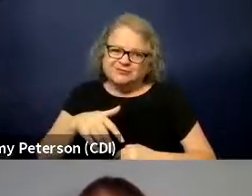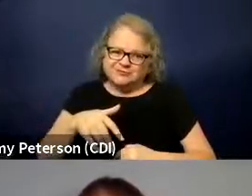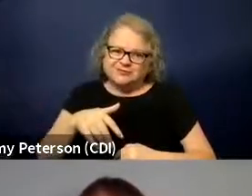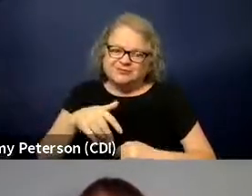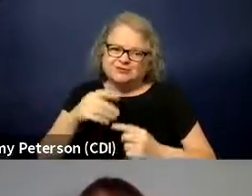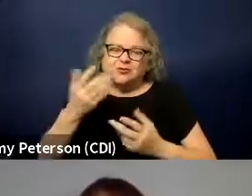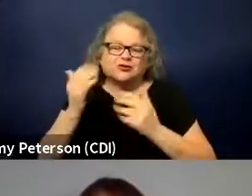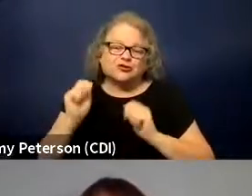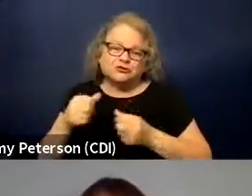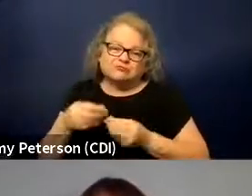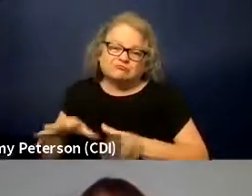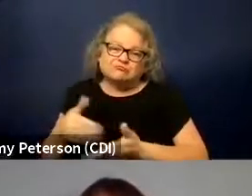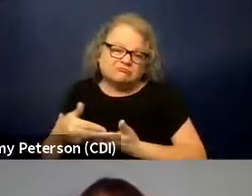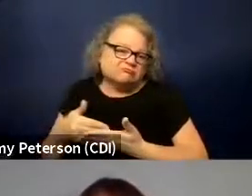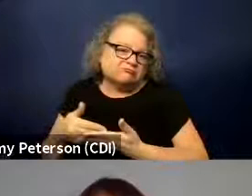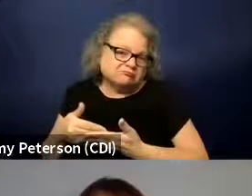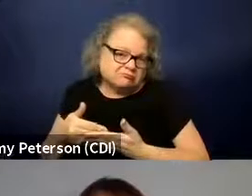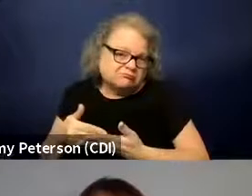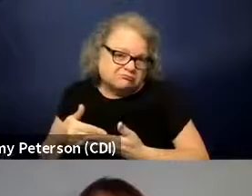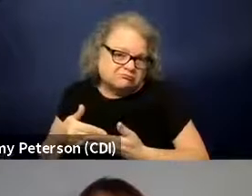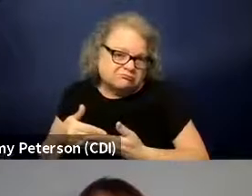the unborn child.